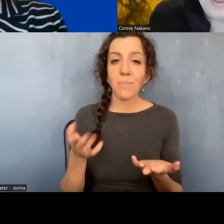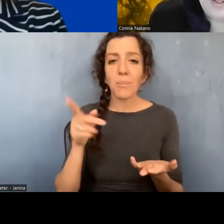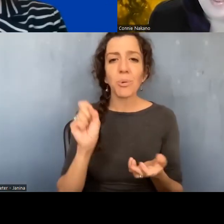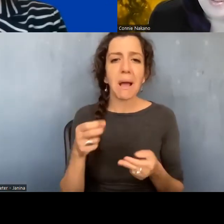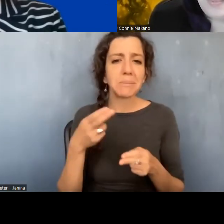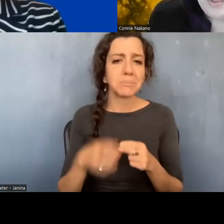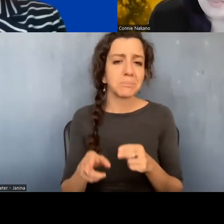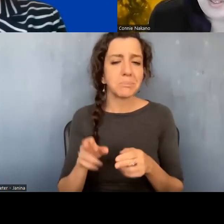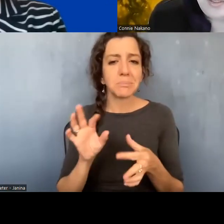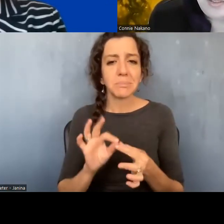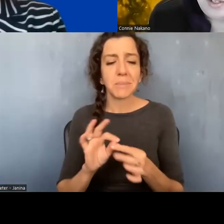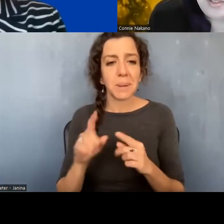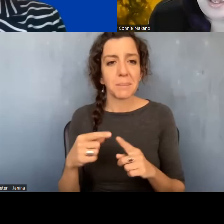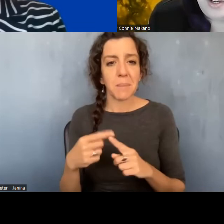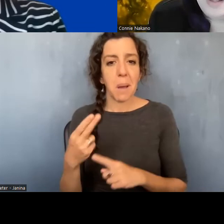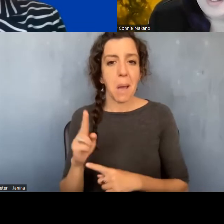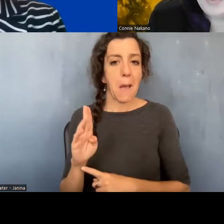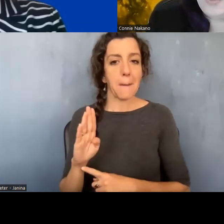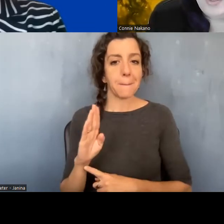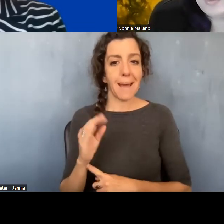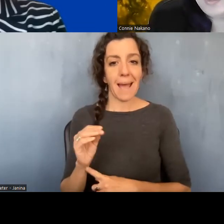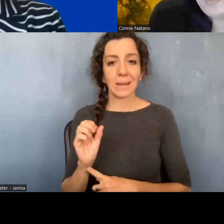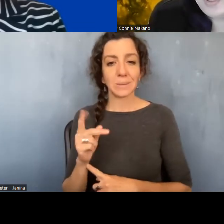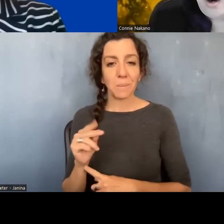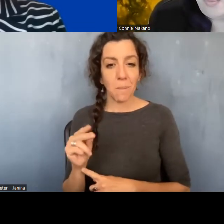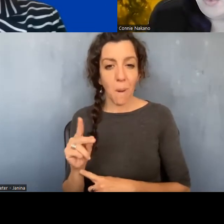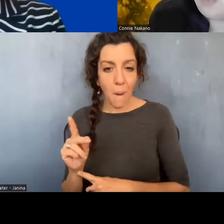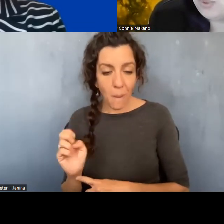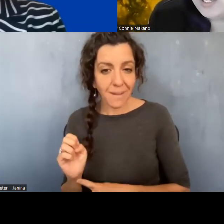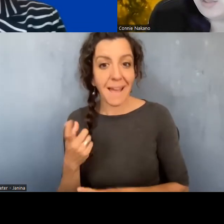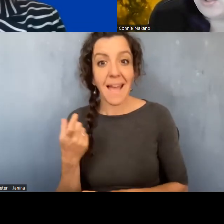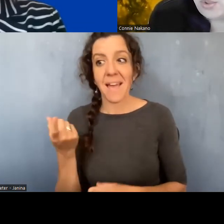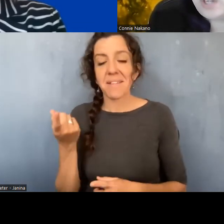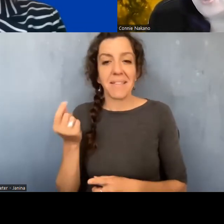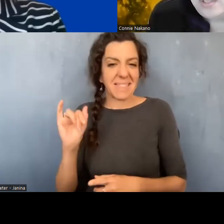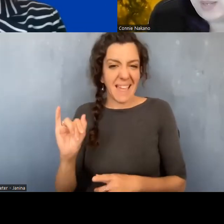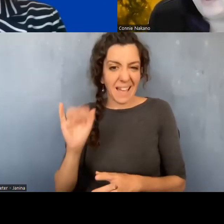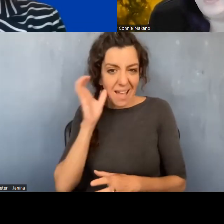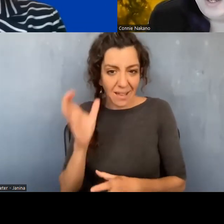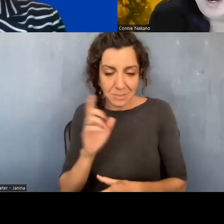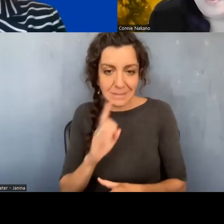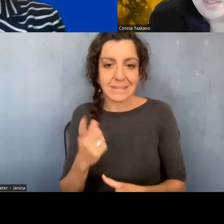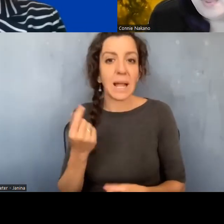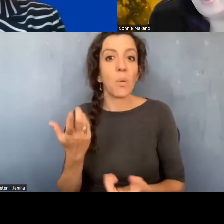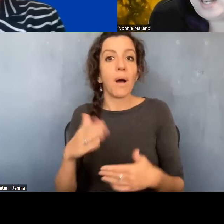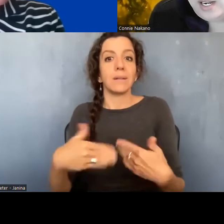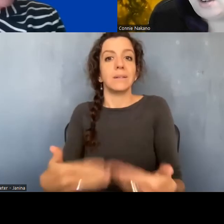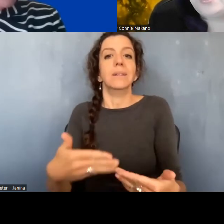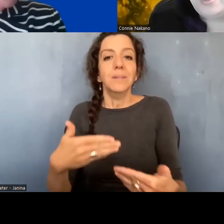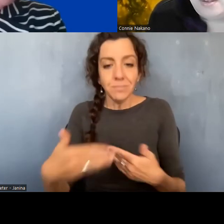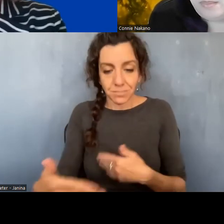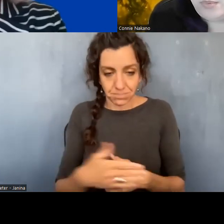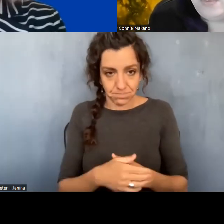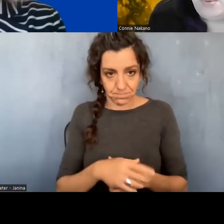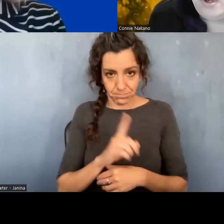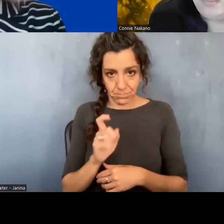about the hubs and spokes was just a concept and what the next steps are moving forward, because I think there's just questions about hubs and spokes and